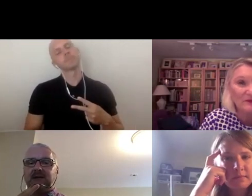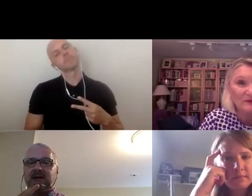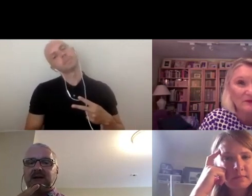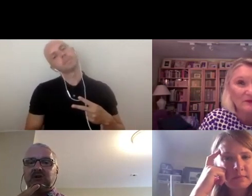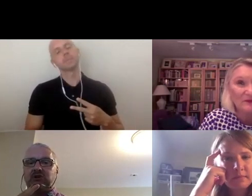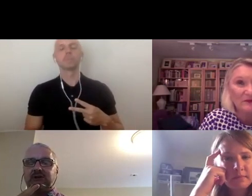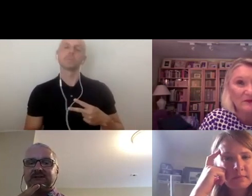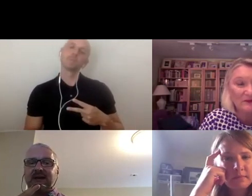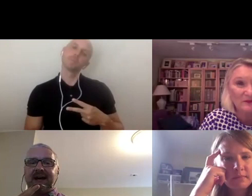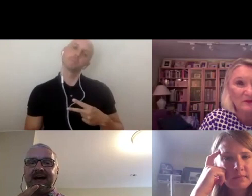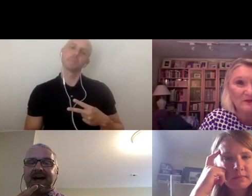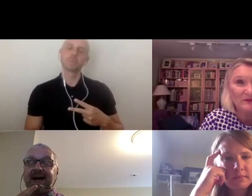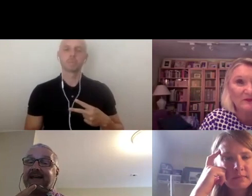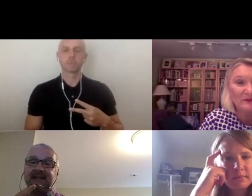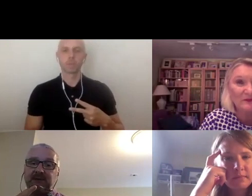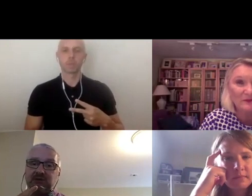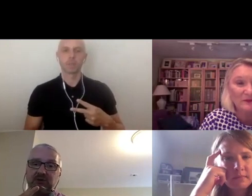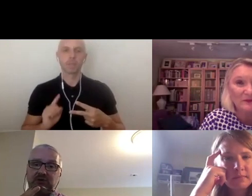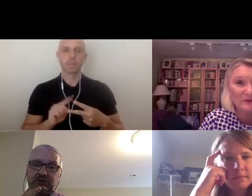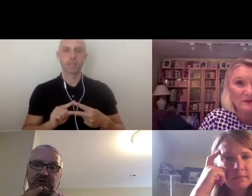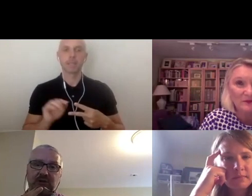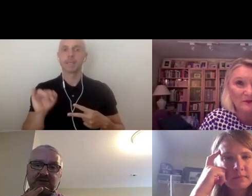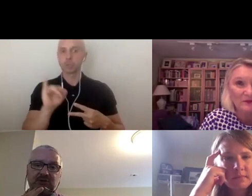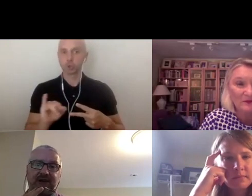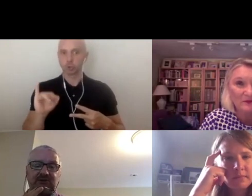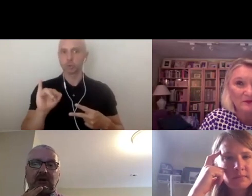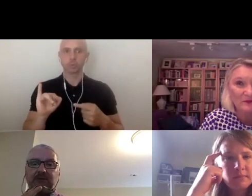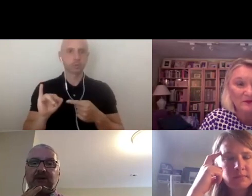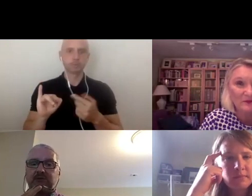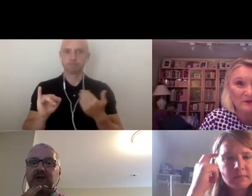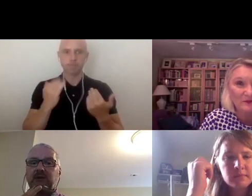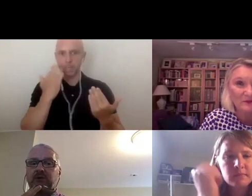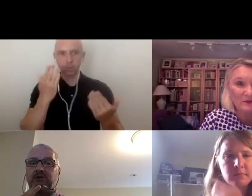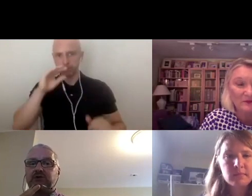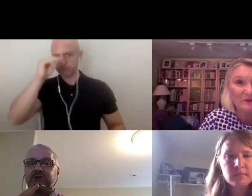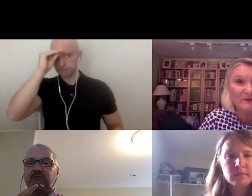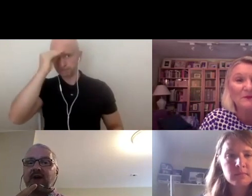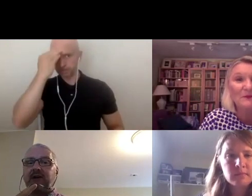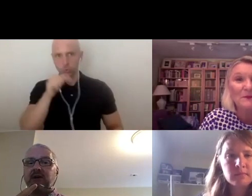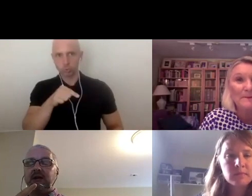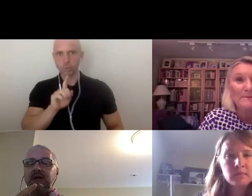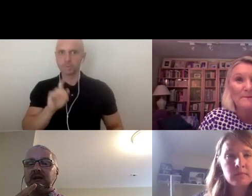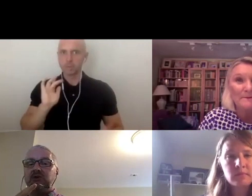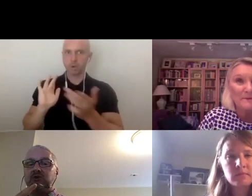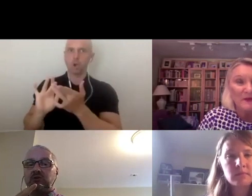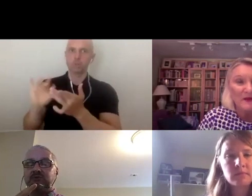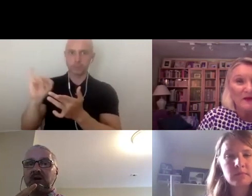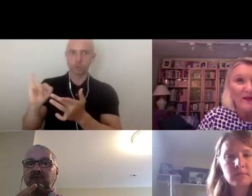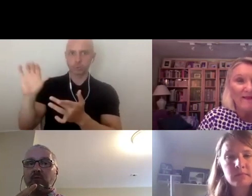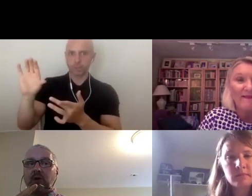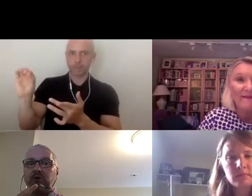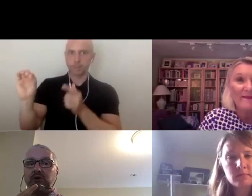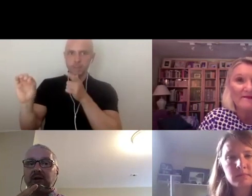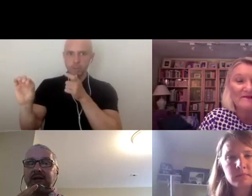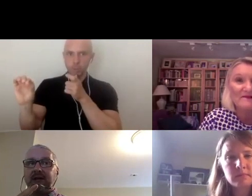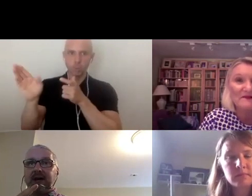and insurance. I can't speak to your insurance clauses. You'd have to talk about that directly with your insurance provider in terms of